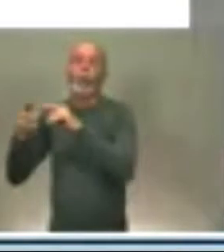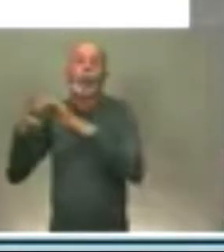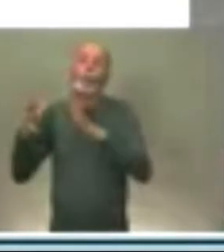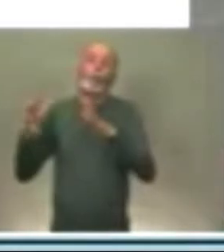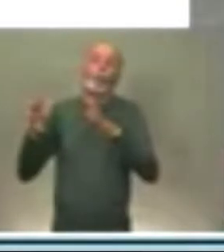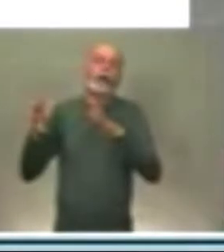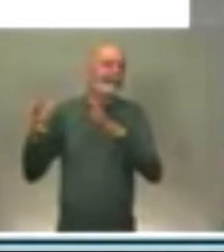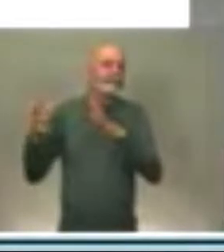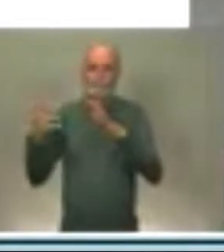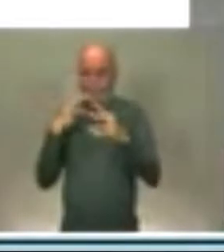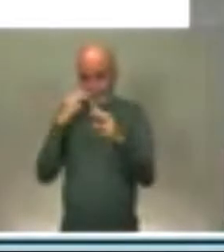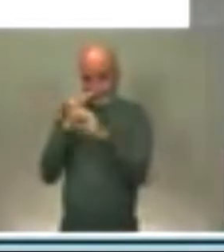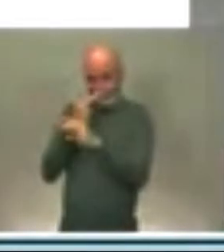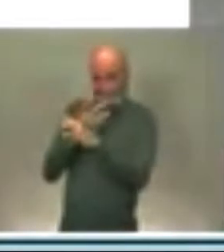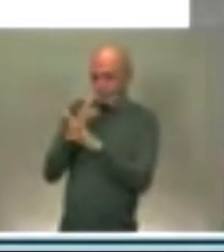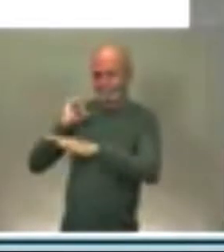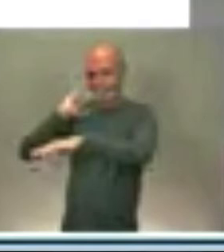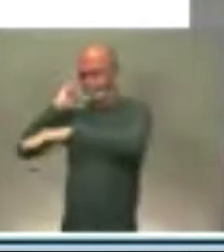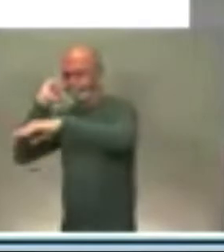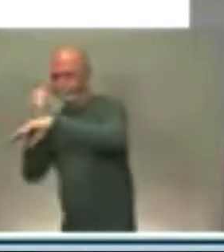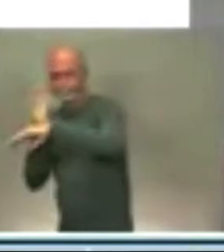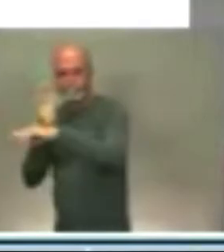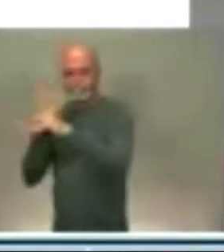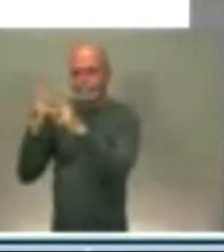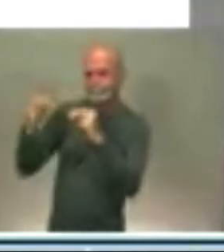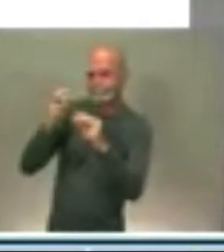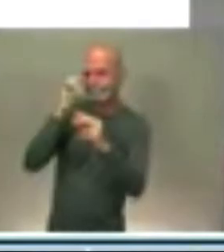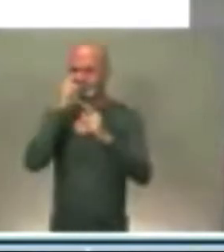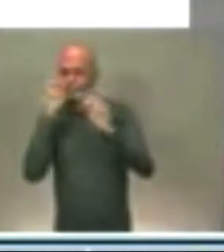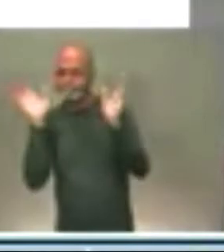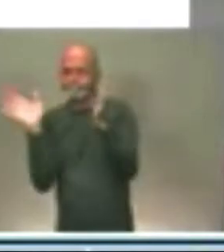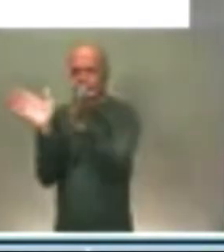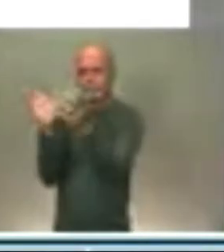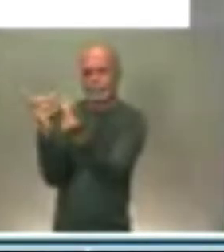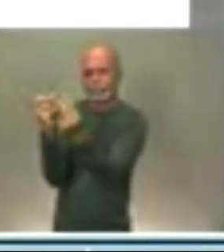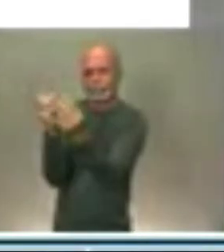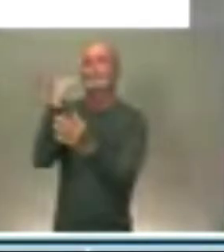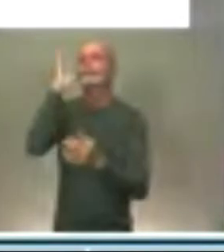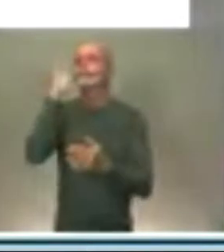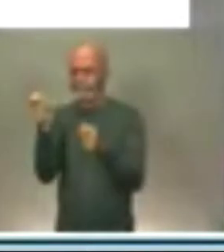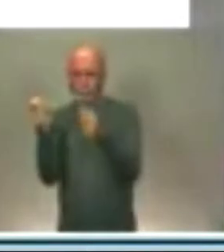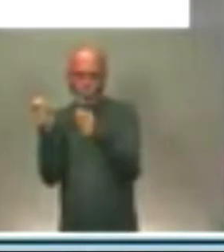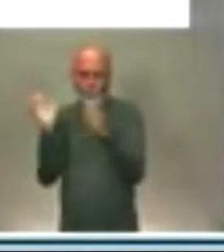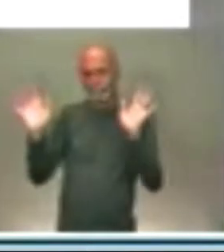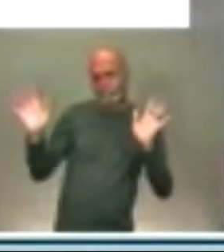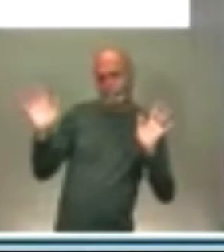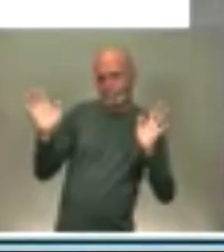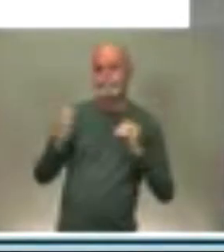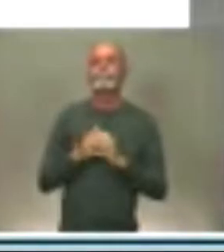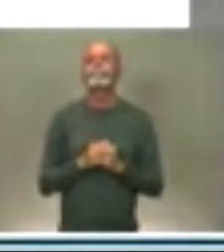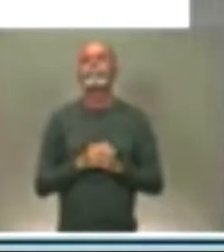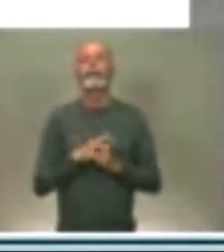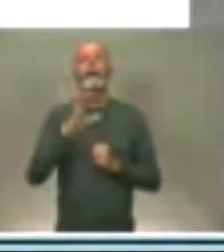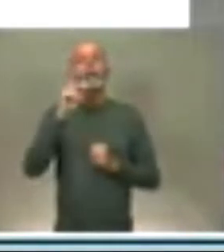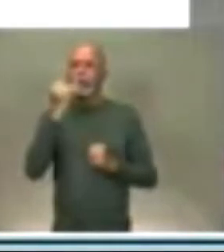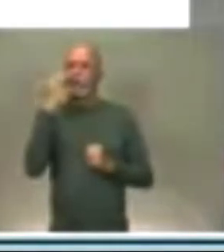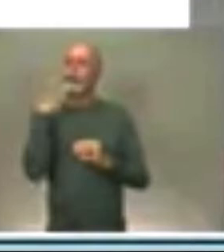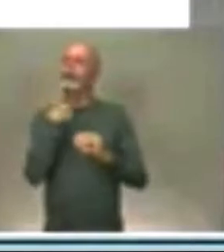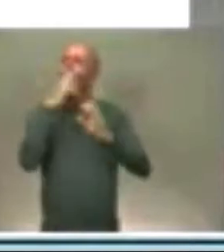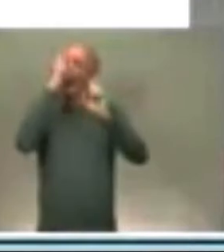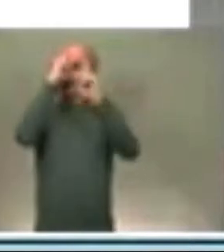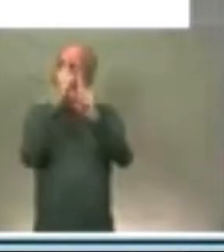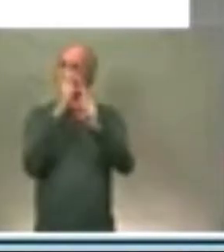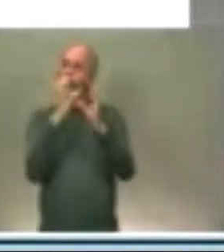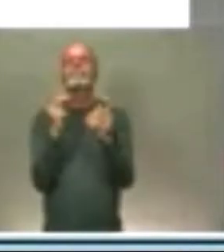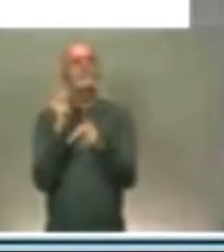put measures in place in that school or in that community to control things. But our goal will continue to be to keep schools